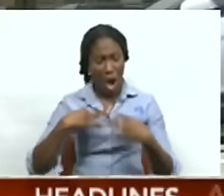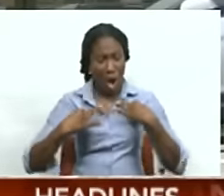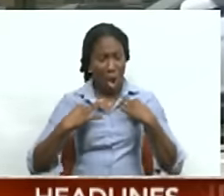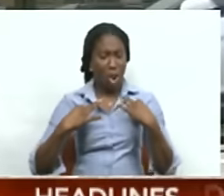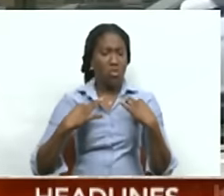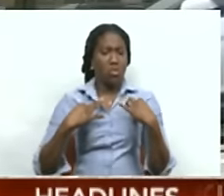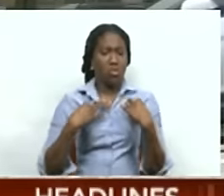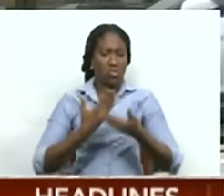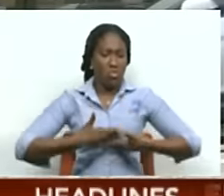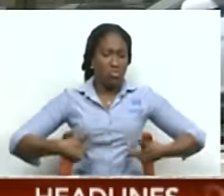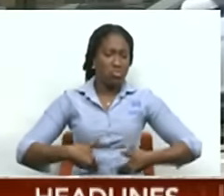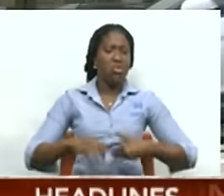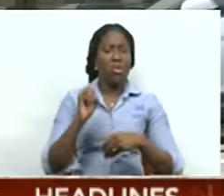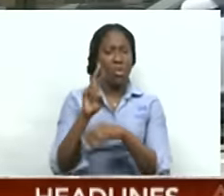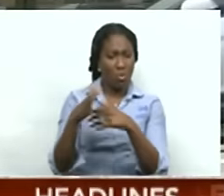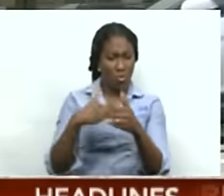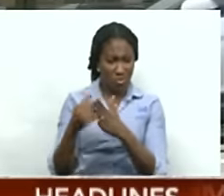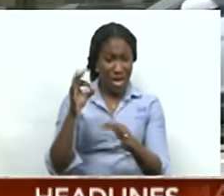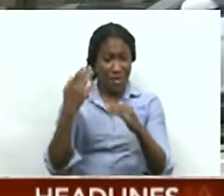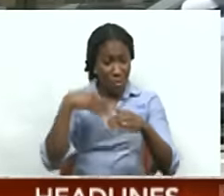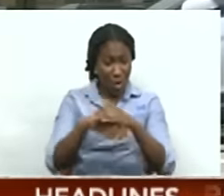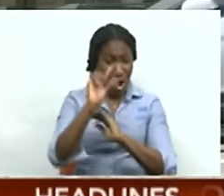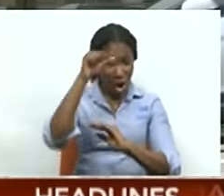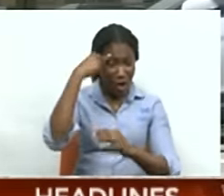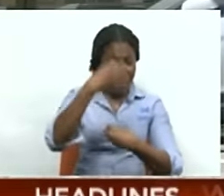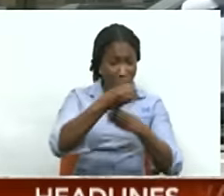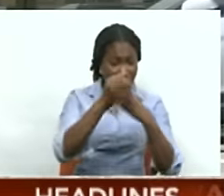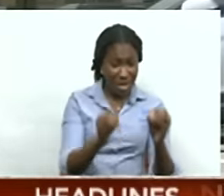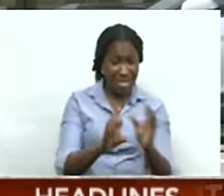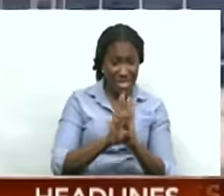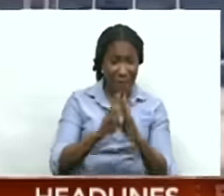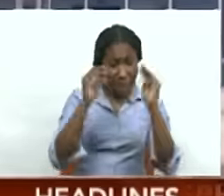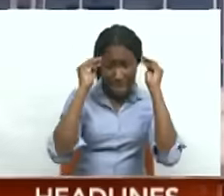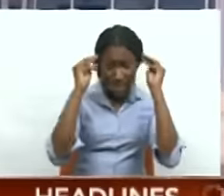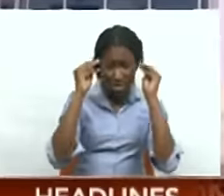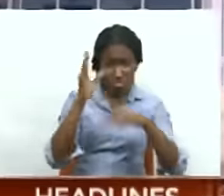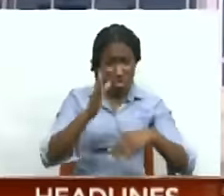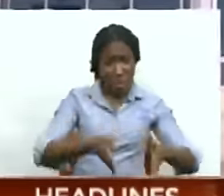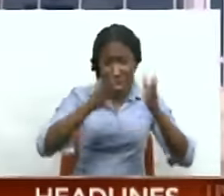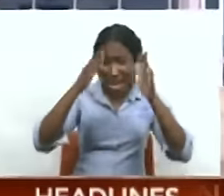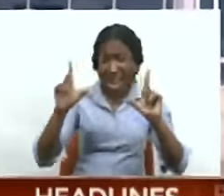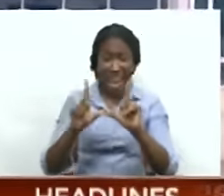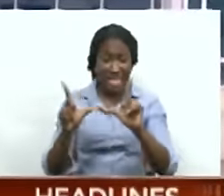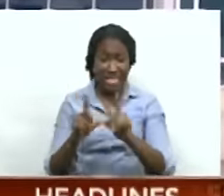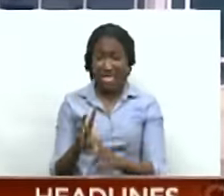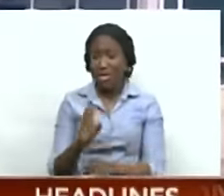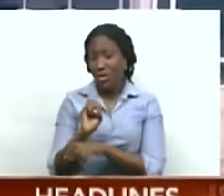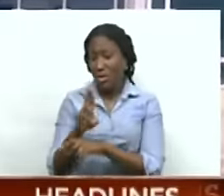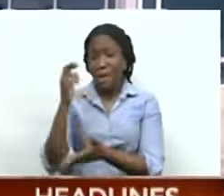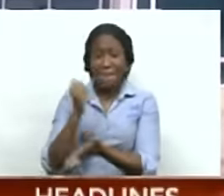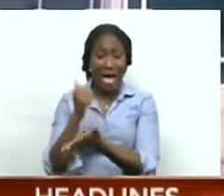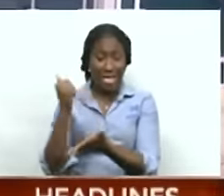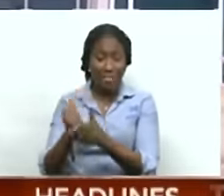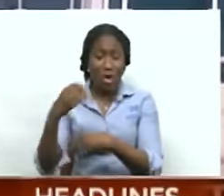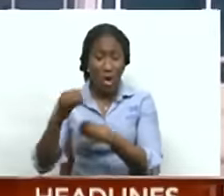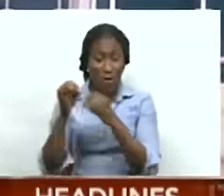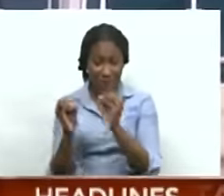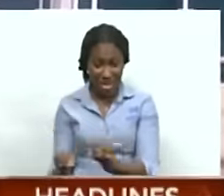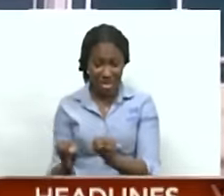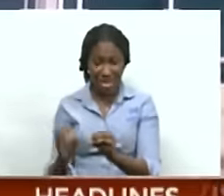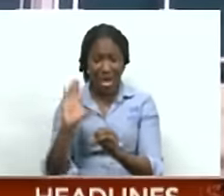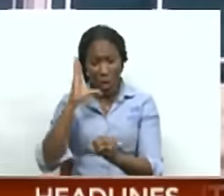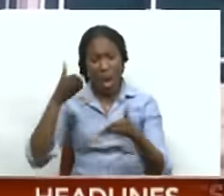entering government offices, including ministry buildings, license and passport offices, will be allowed to wear sleeveless